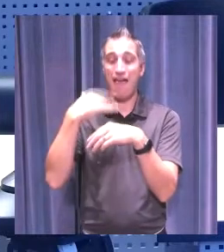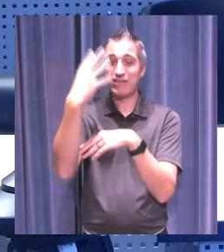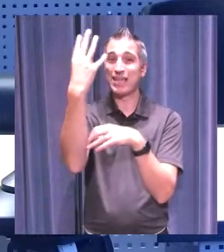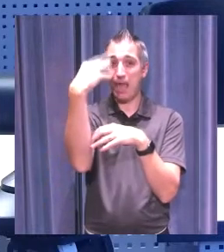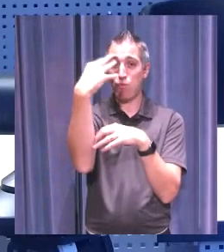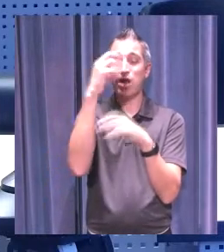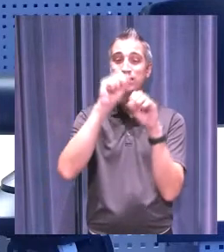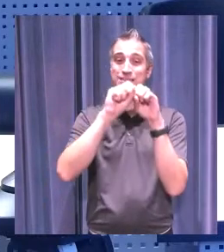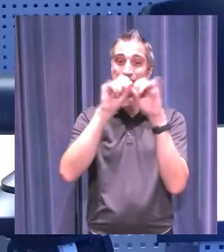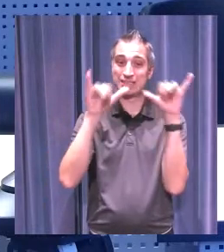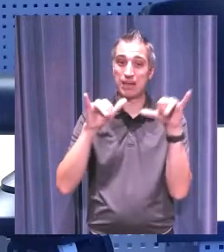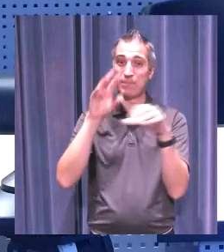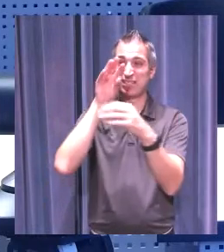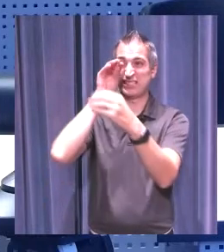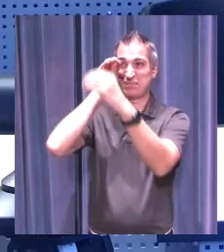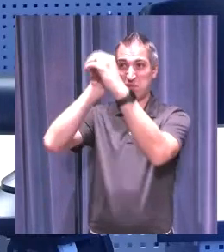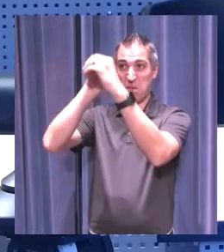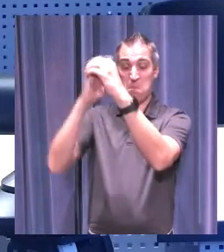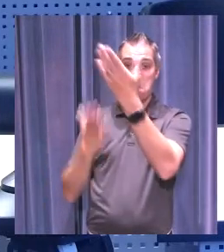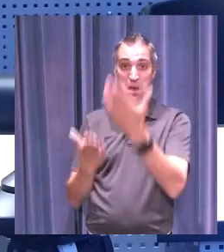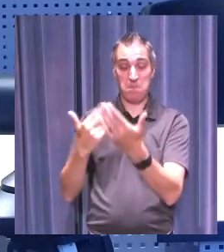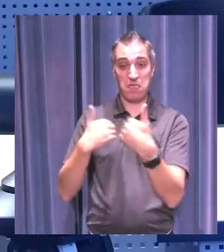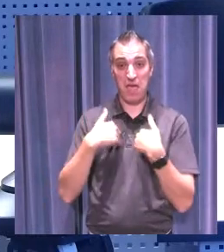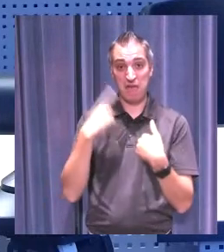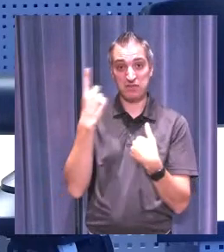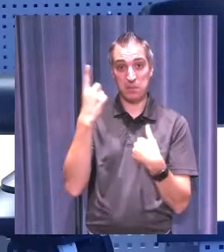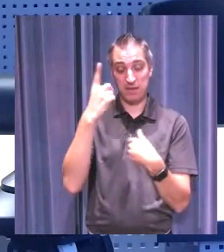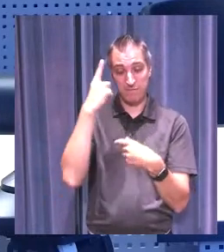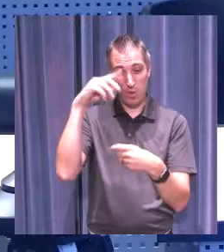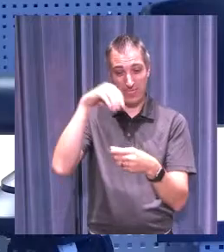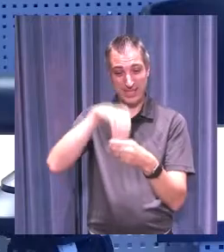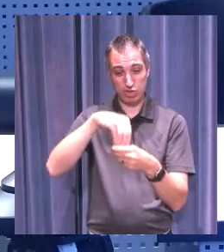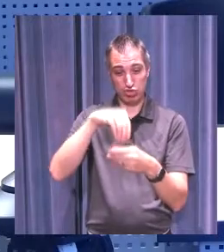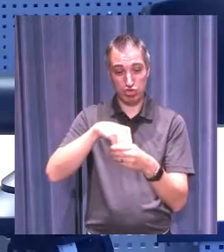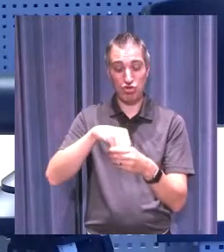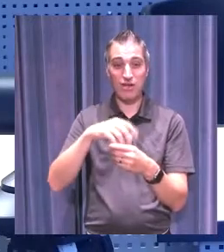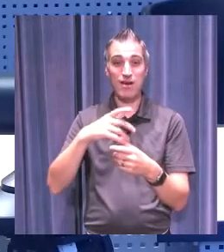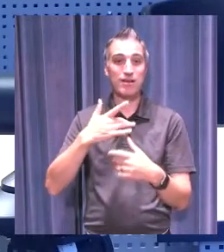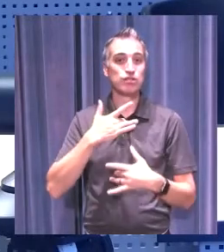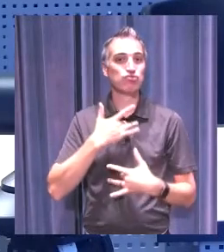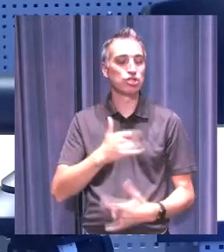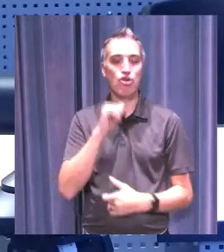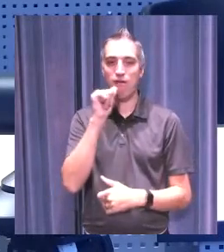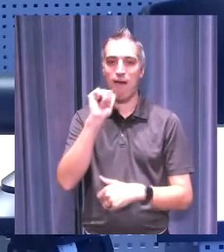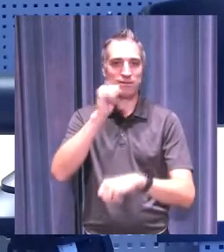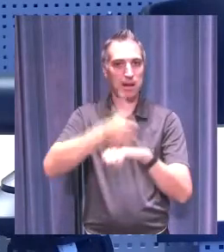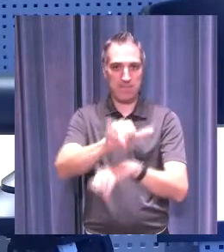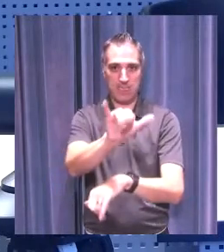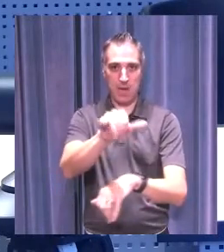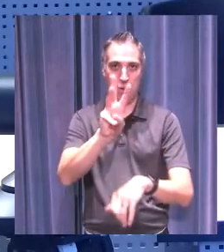is embedded with them. We could look at something for internal, but the traditional ones in the inside had not been that way.